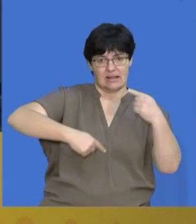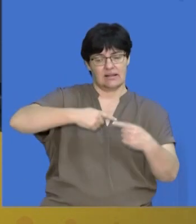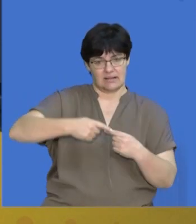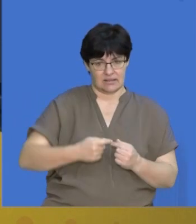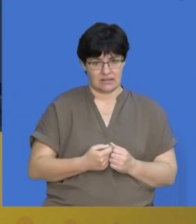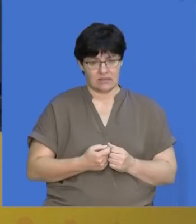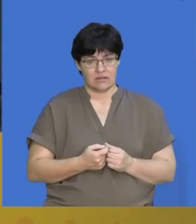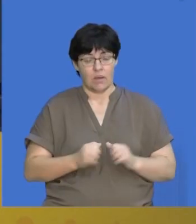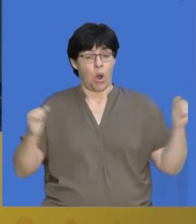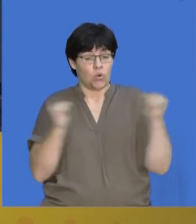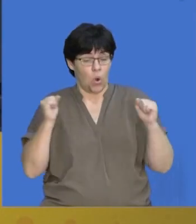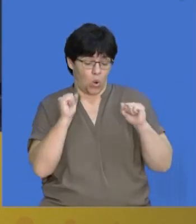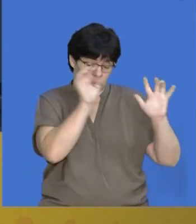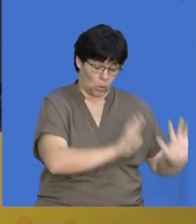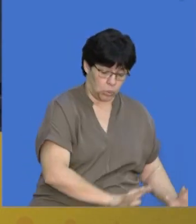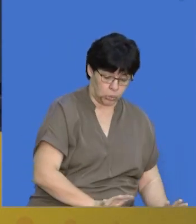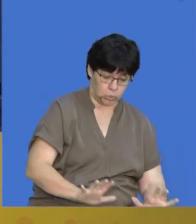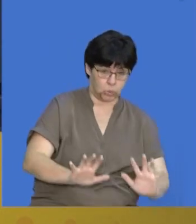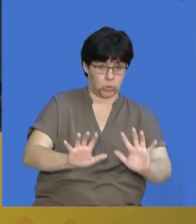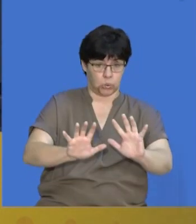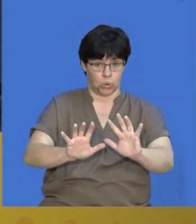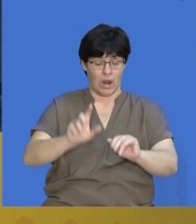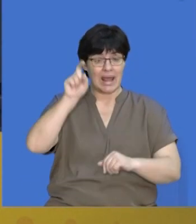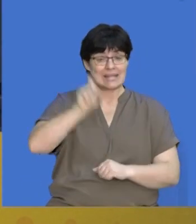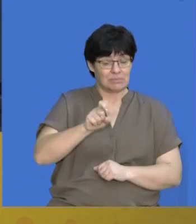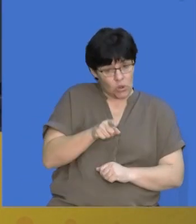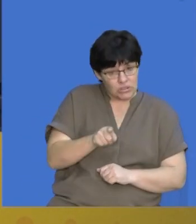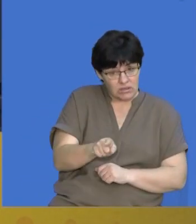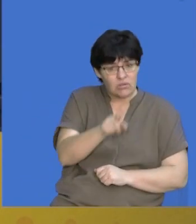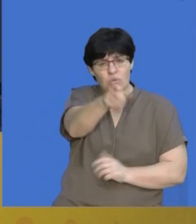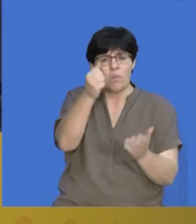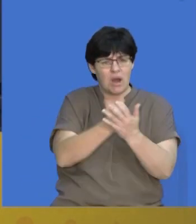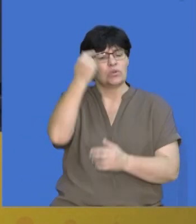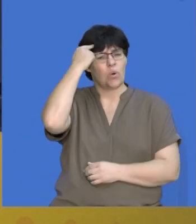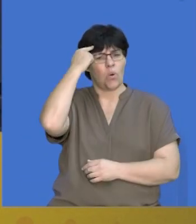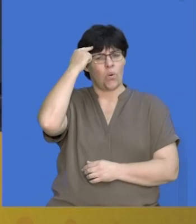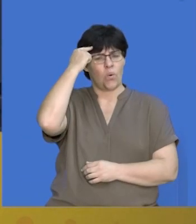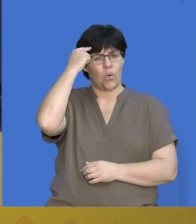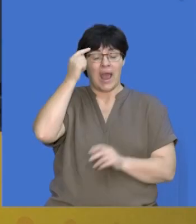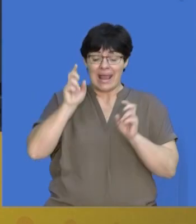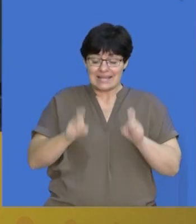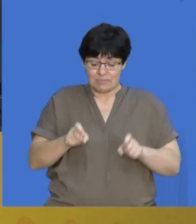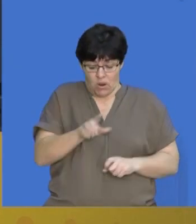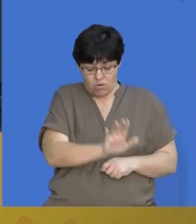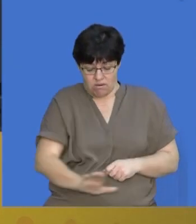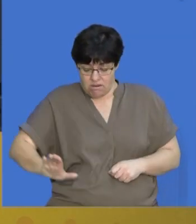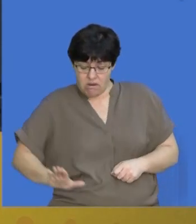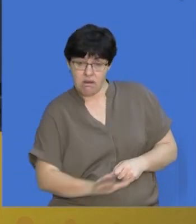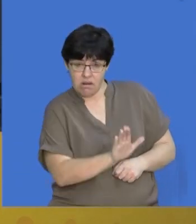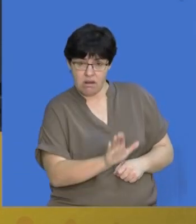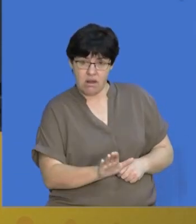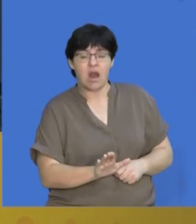an approaching cold front towards Cape Town, you should know that the Cape Town area will